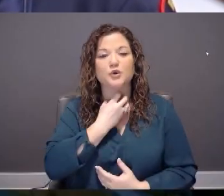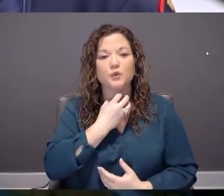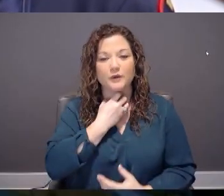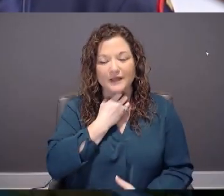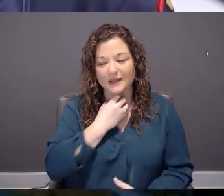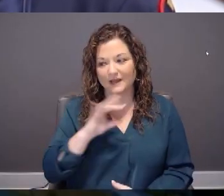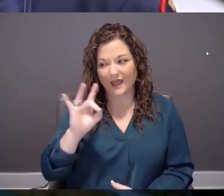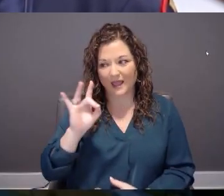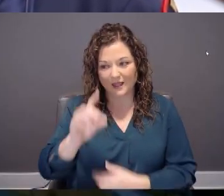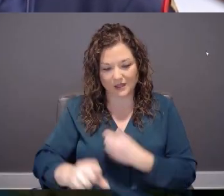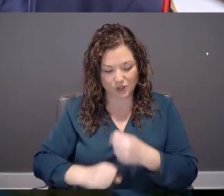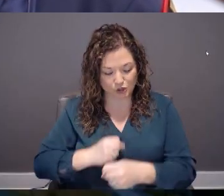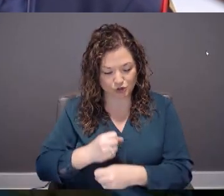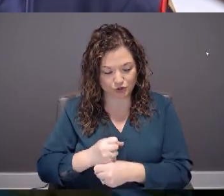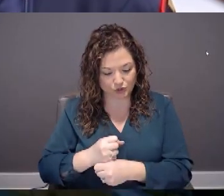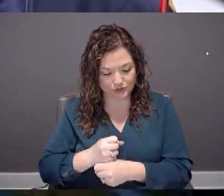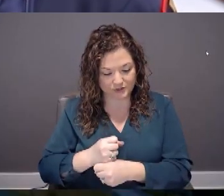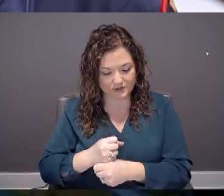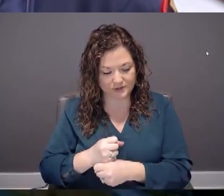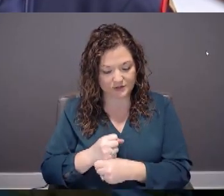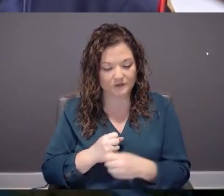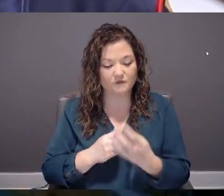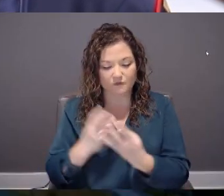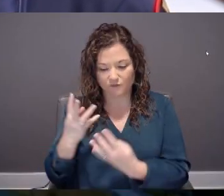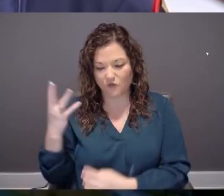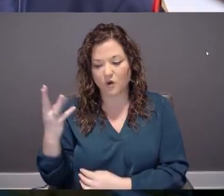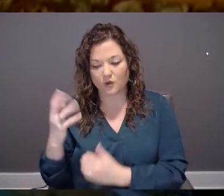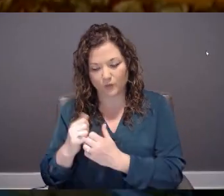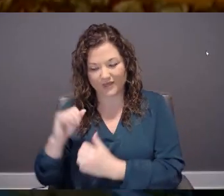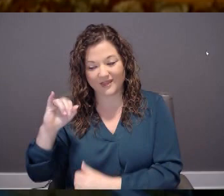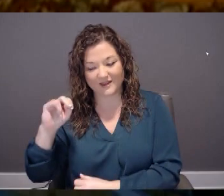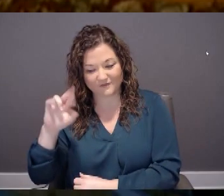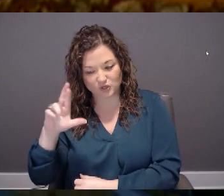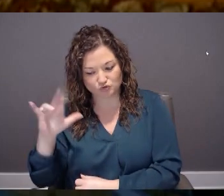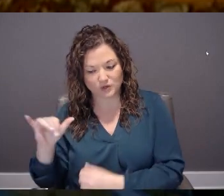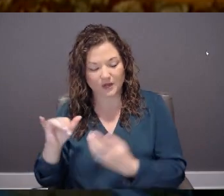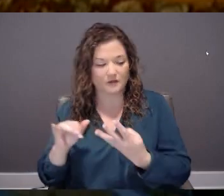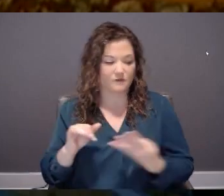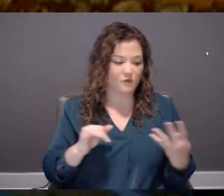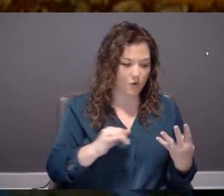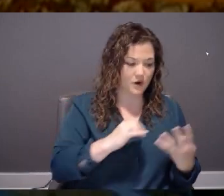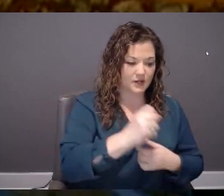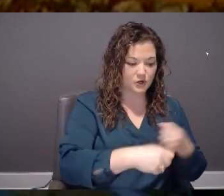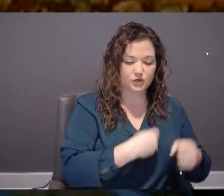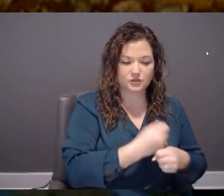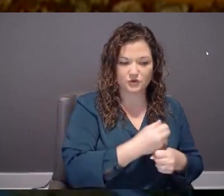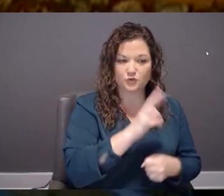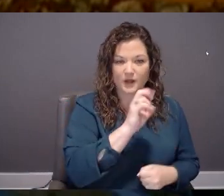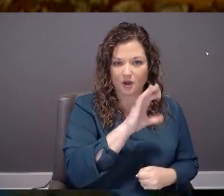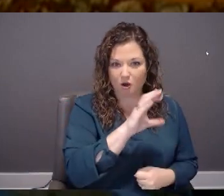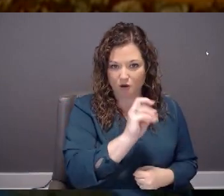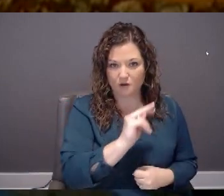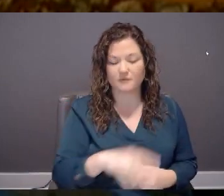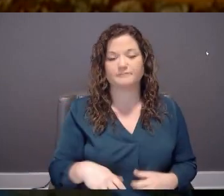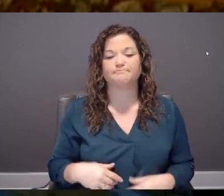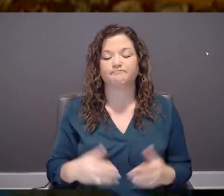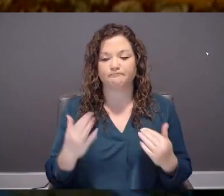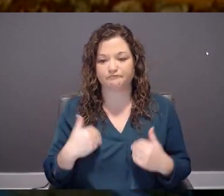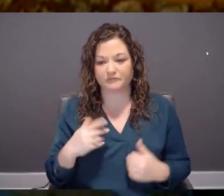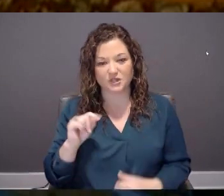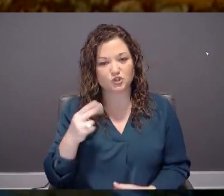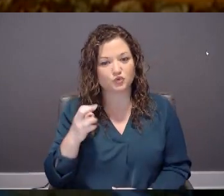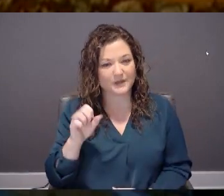infantry, and 4 with the recon community. Hi, I'm Teresa Bryant. I'm the community outreach coordinator